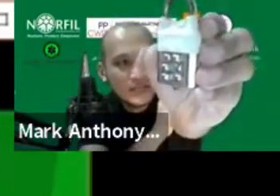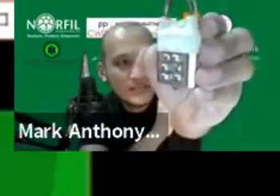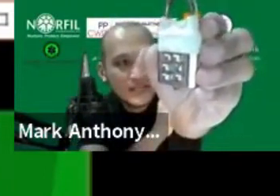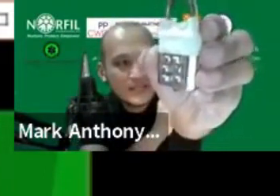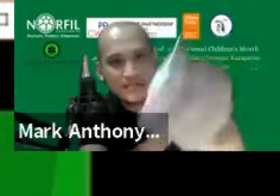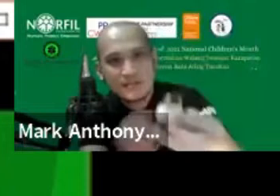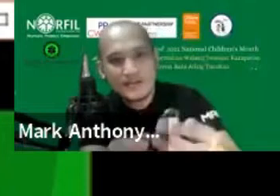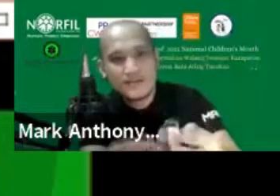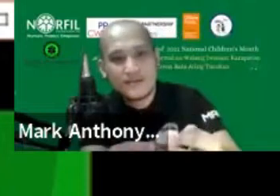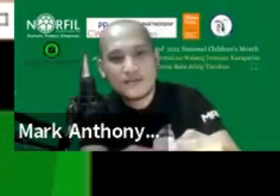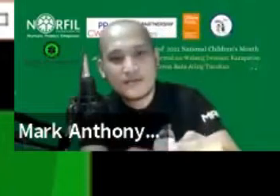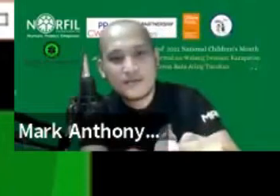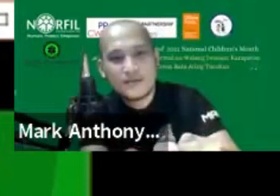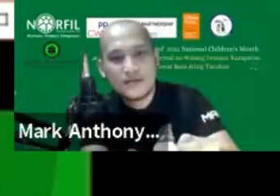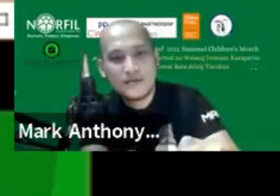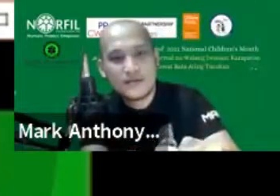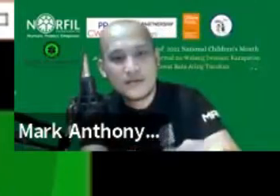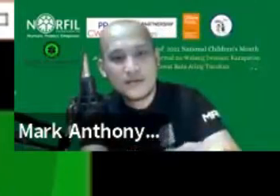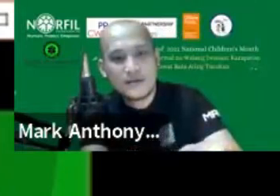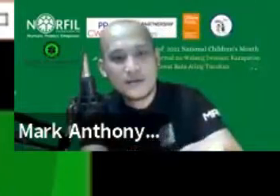this one is S.